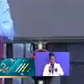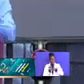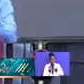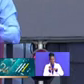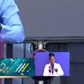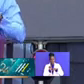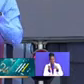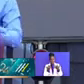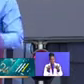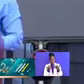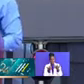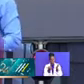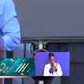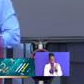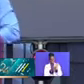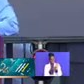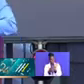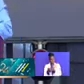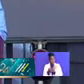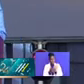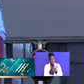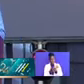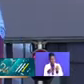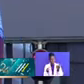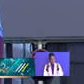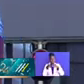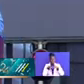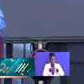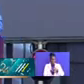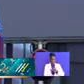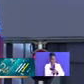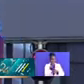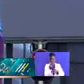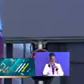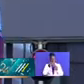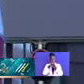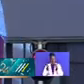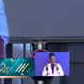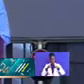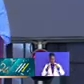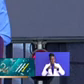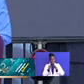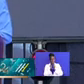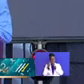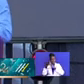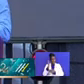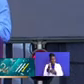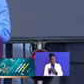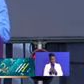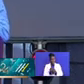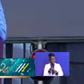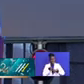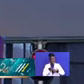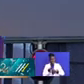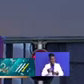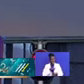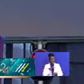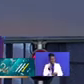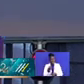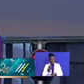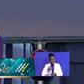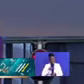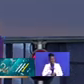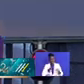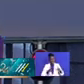with me it signify entering into a covenant with God so when we say we